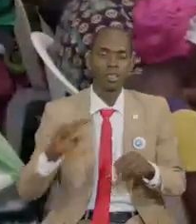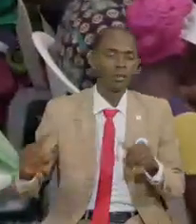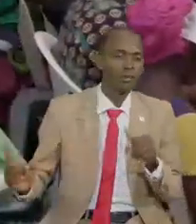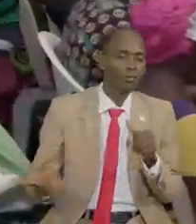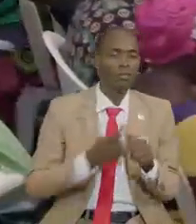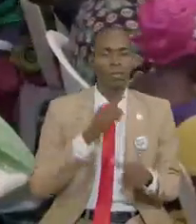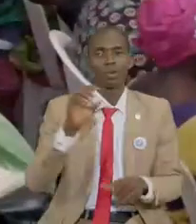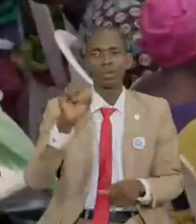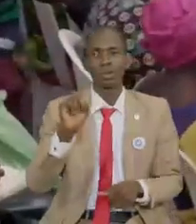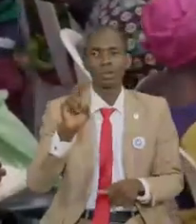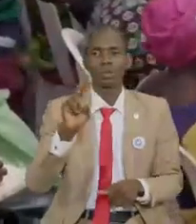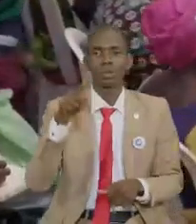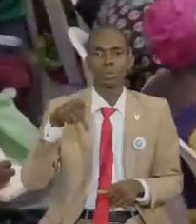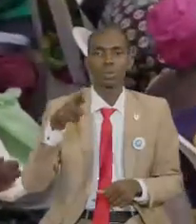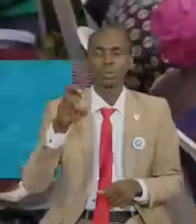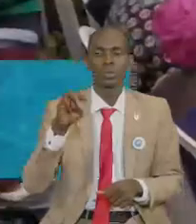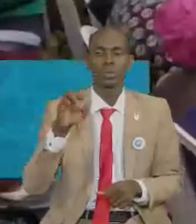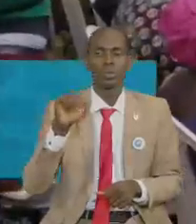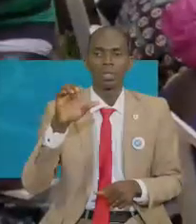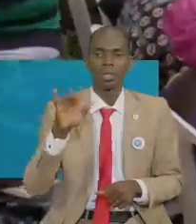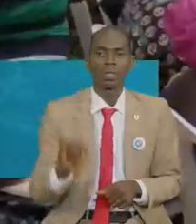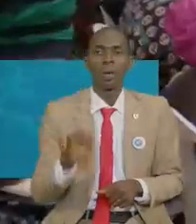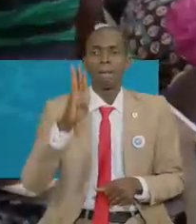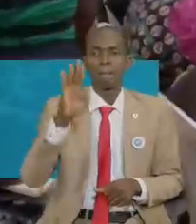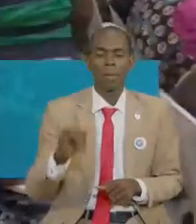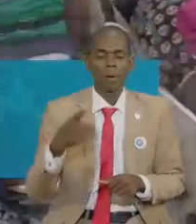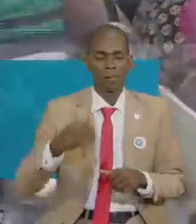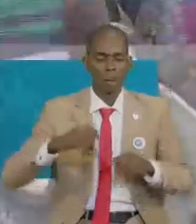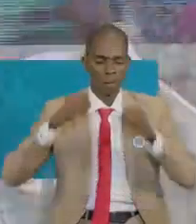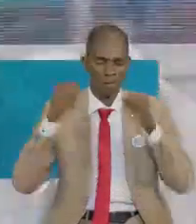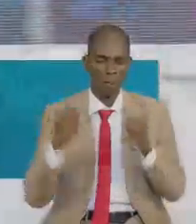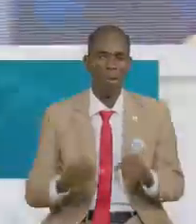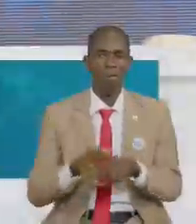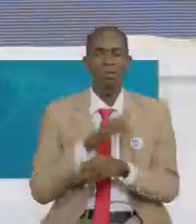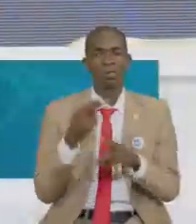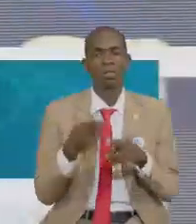by the powerful name of Jesus.